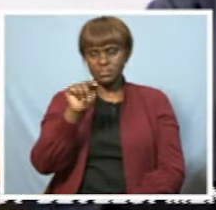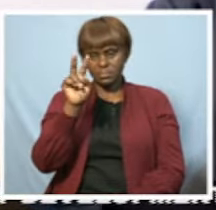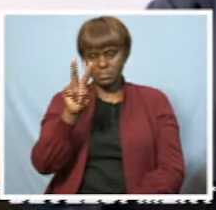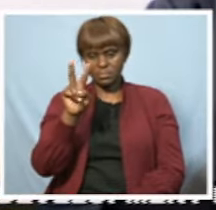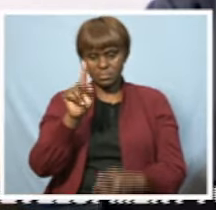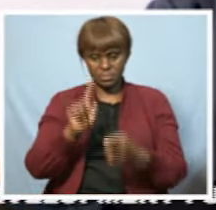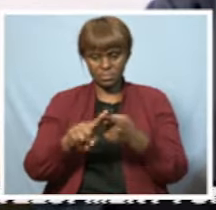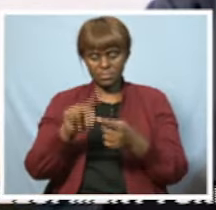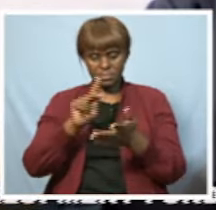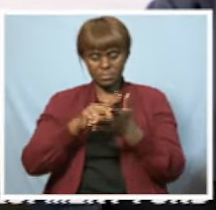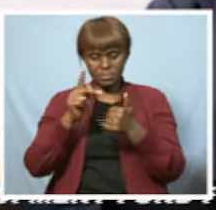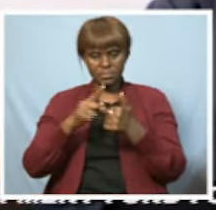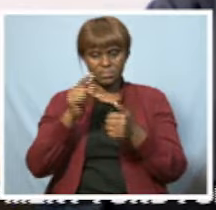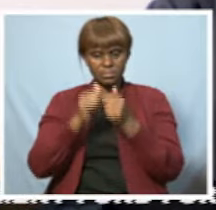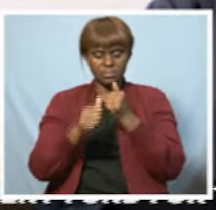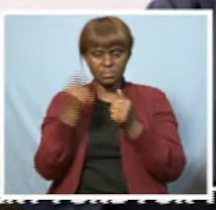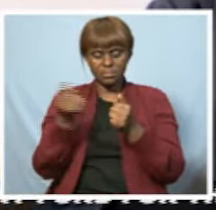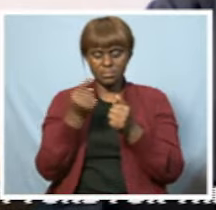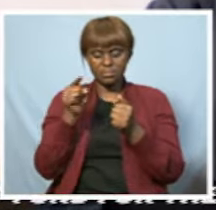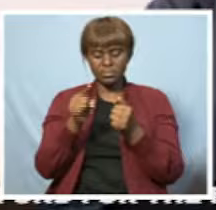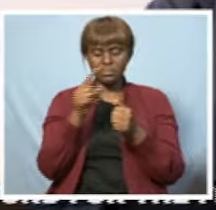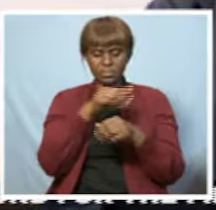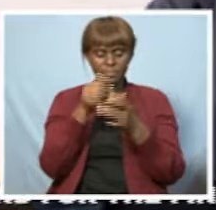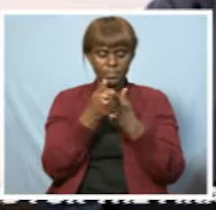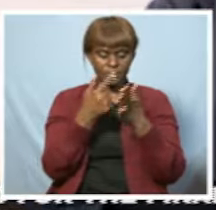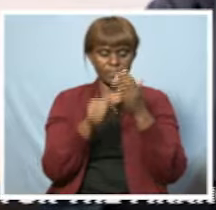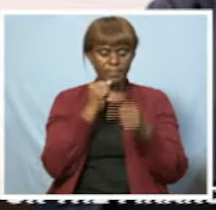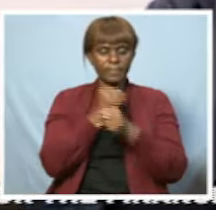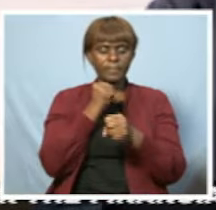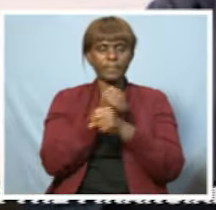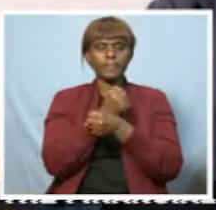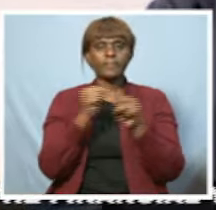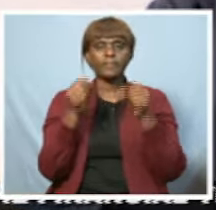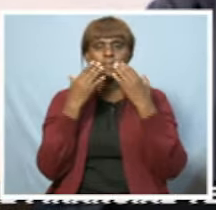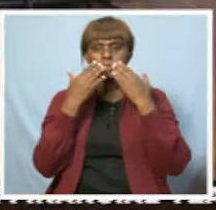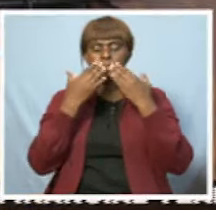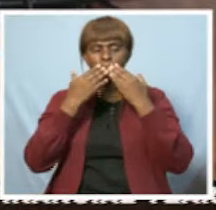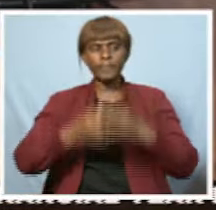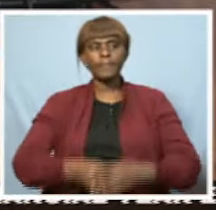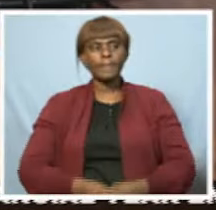skim, which requires 1 liter per second. So those procedures were done. Thank you.